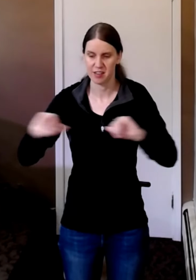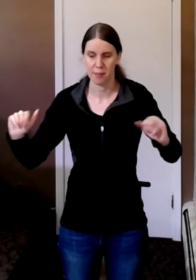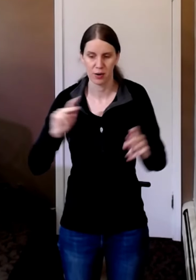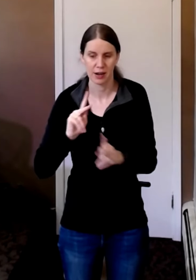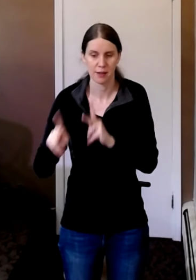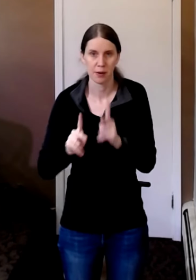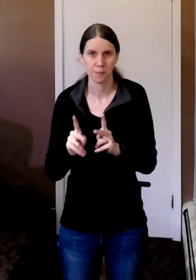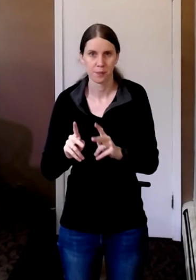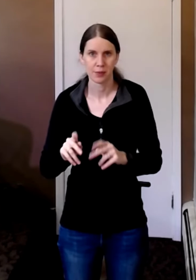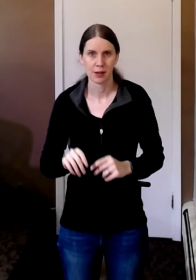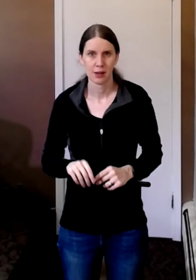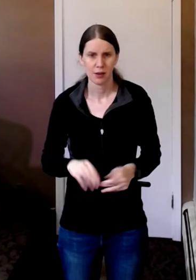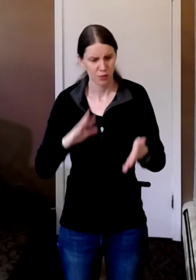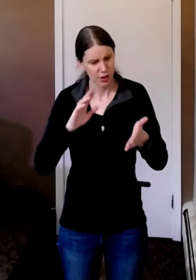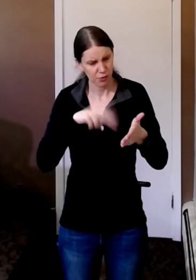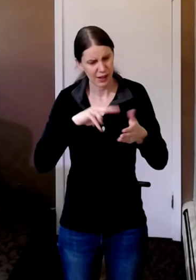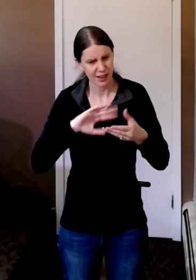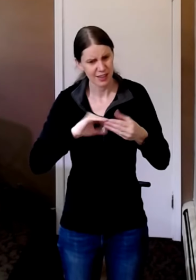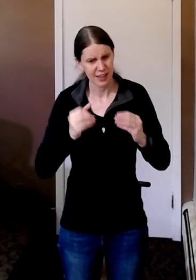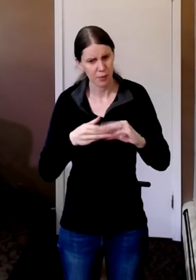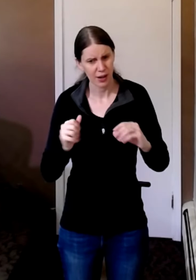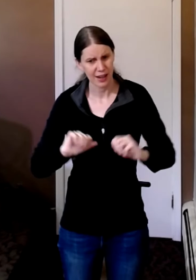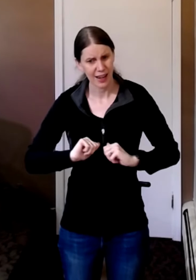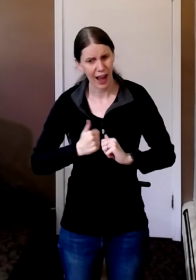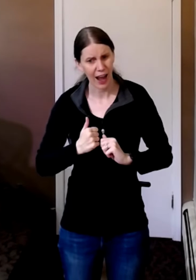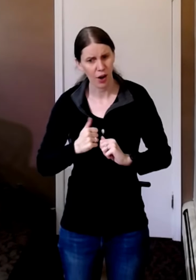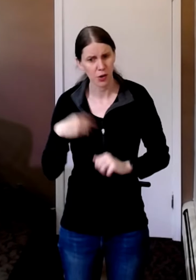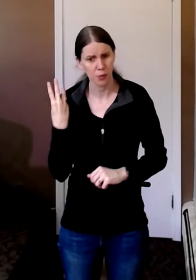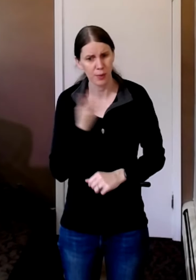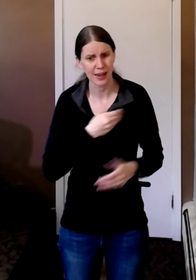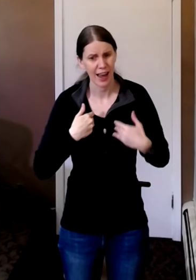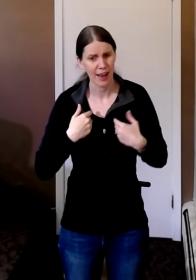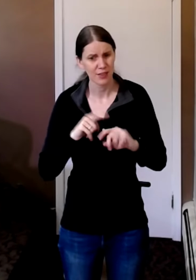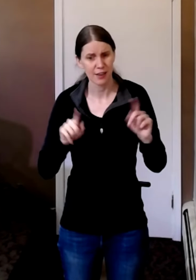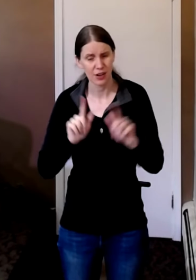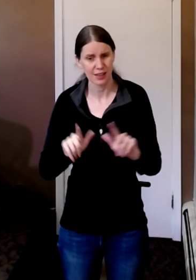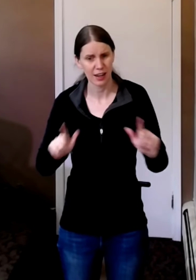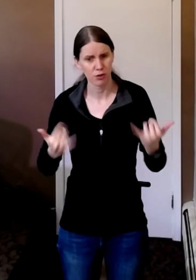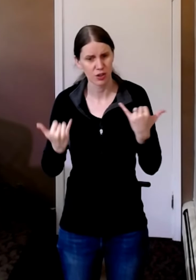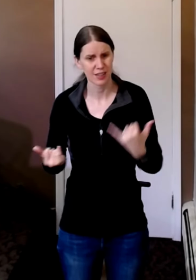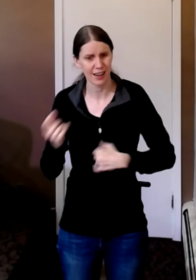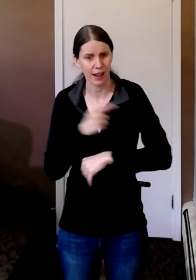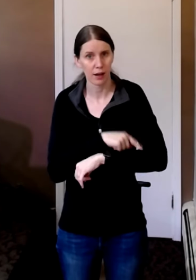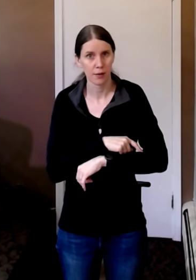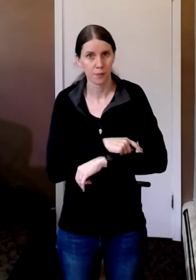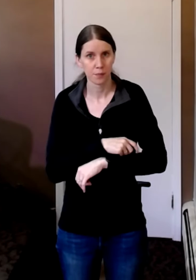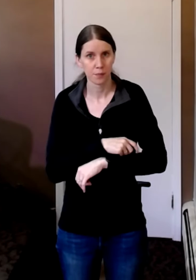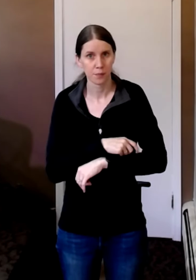so we say, how did they all get so separated? And how did they get on all the continents and all of that? You know, there's a passage of scripture